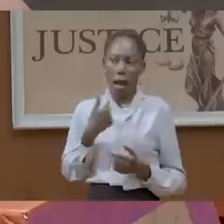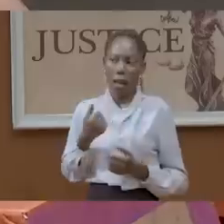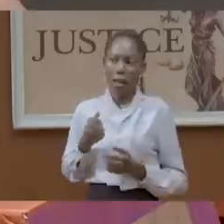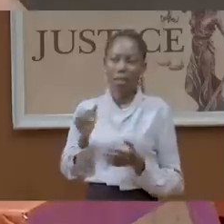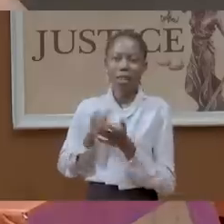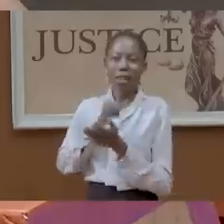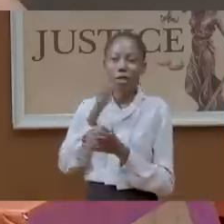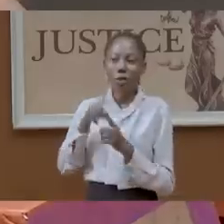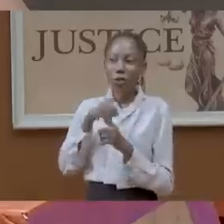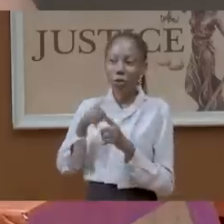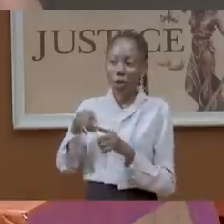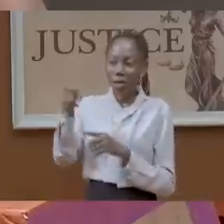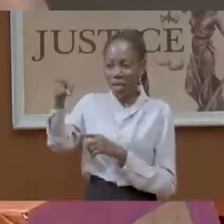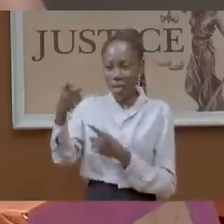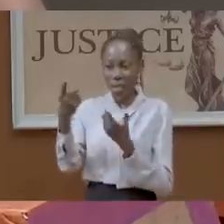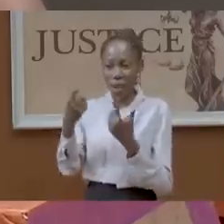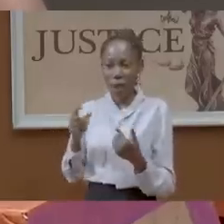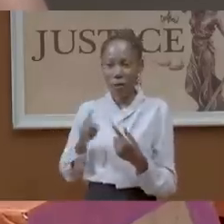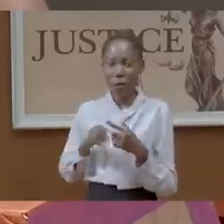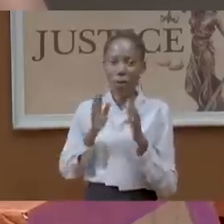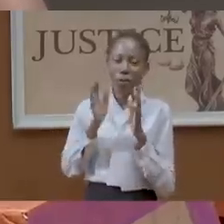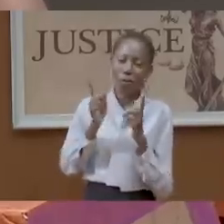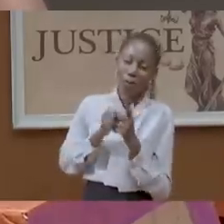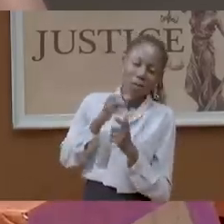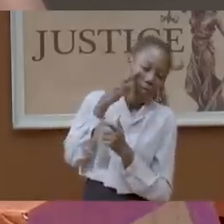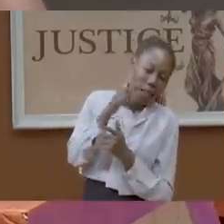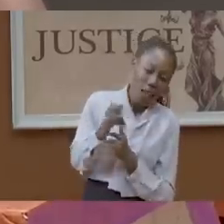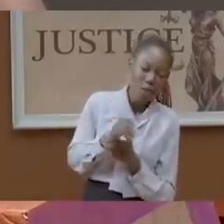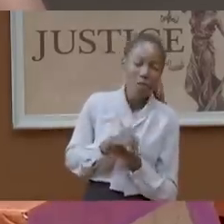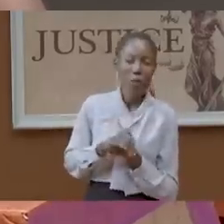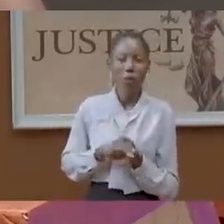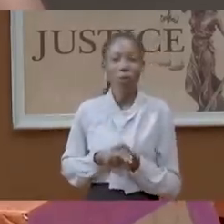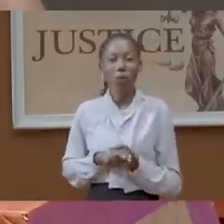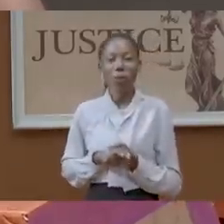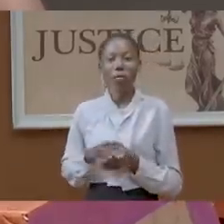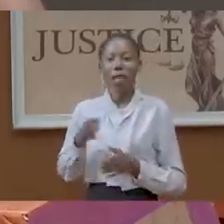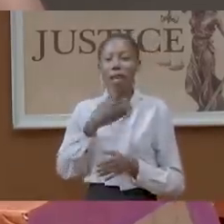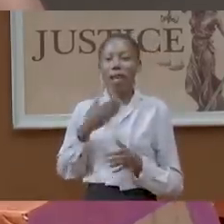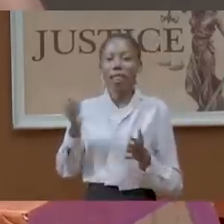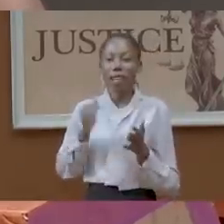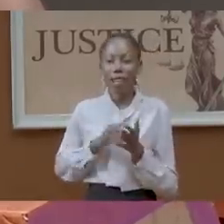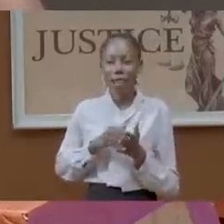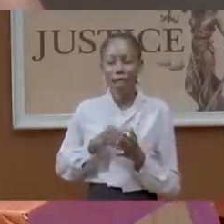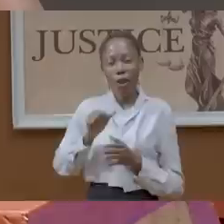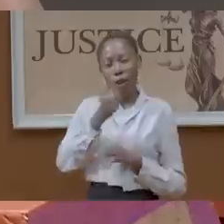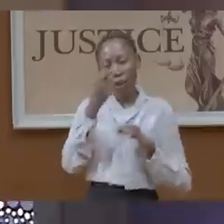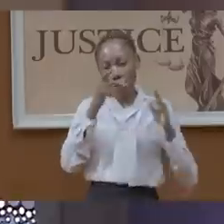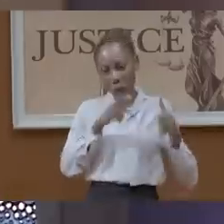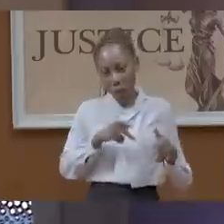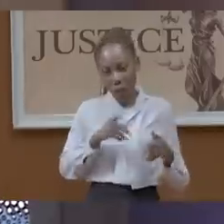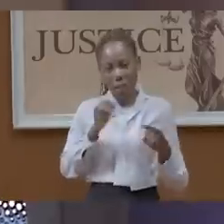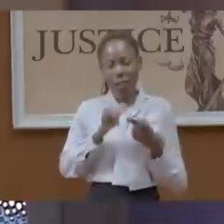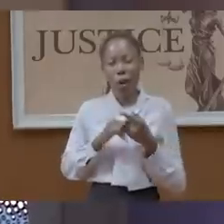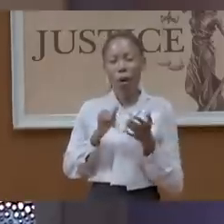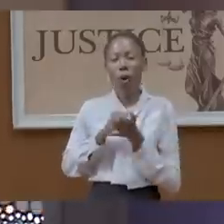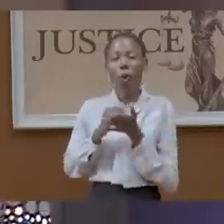came. And somebody came, a pastor prayed in my, that happens to be that's someone that wants to marry her friend. That's supposed to be a husband to her